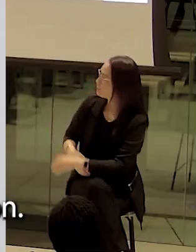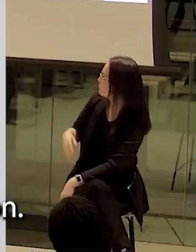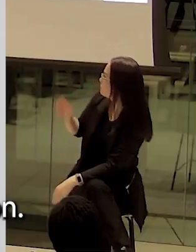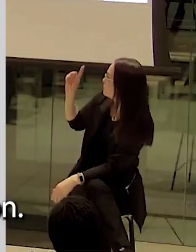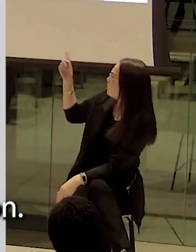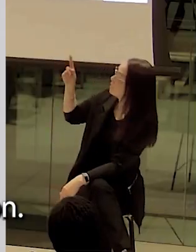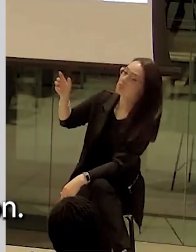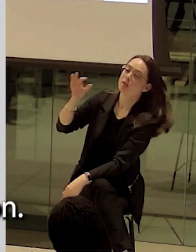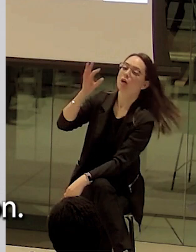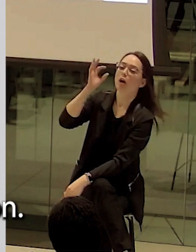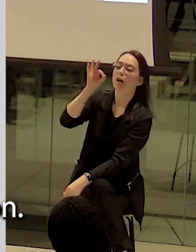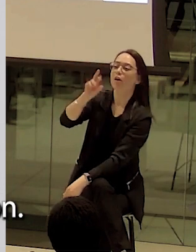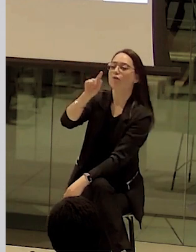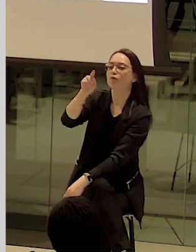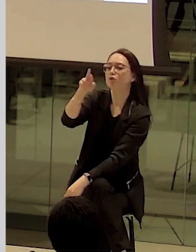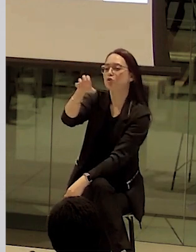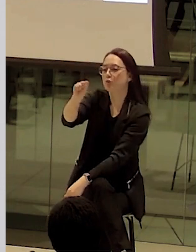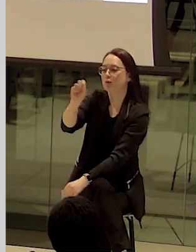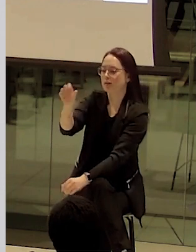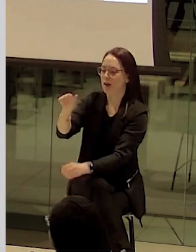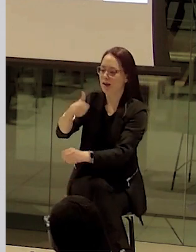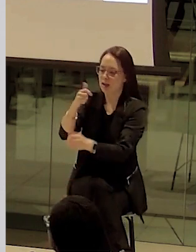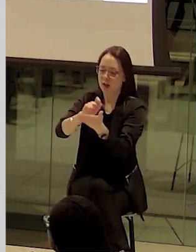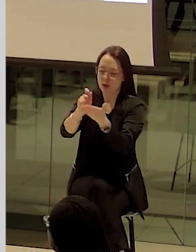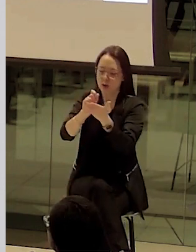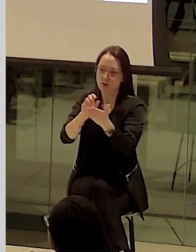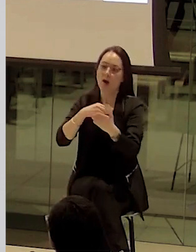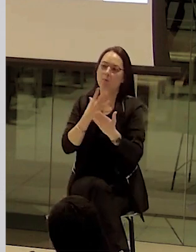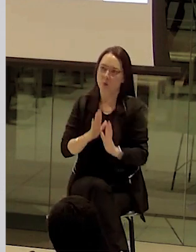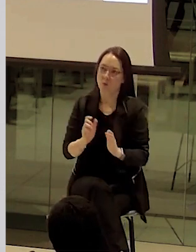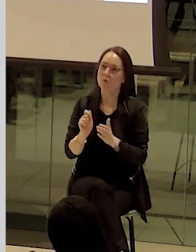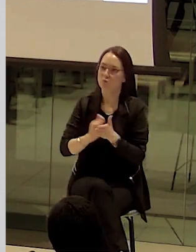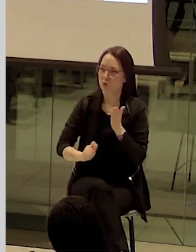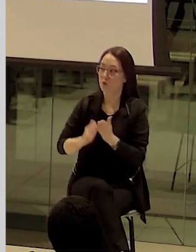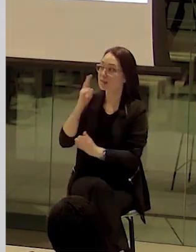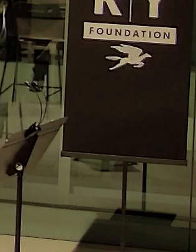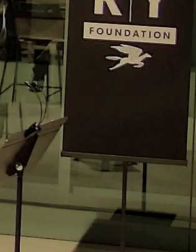Future is another work that another poet wrote on. You can see back of hand there.